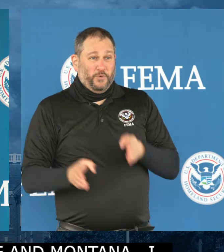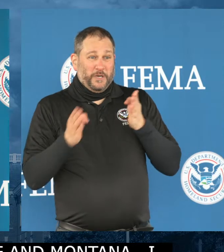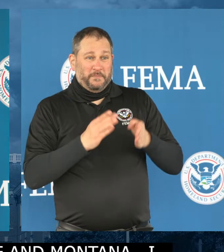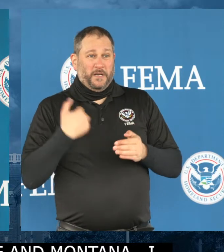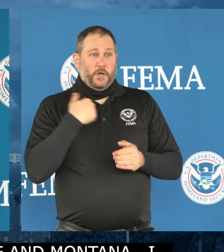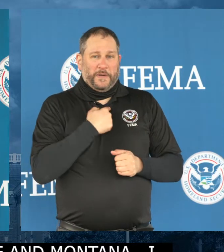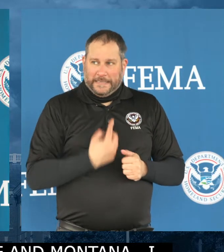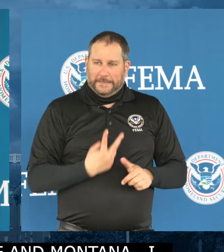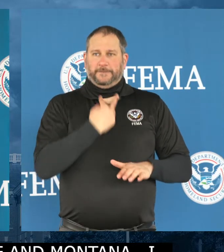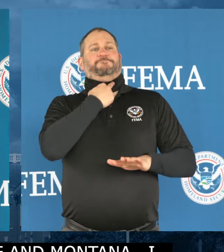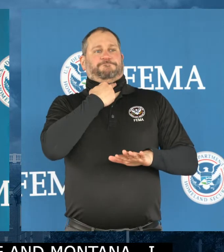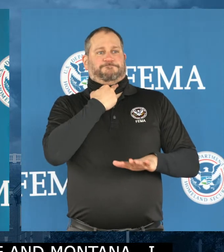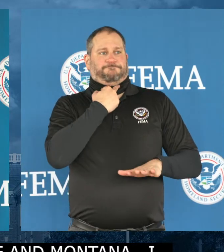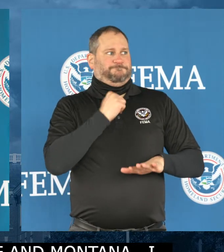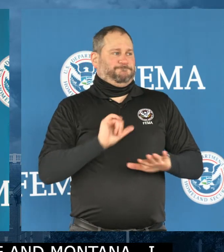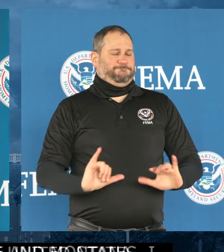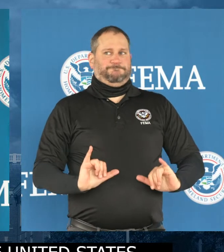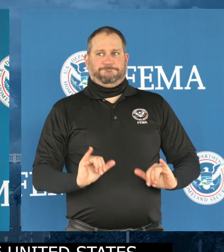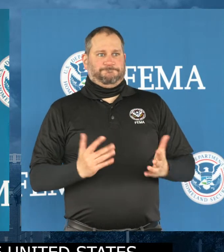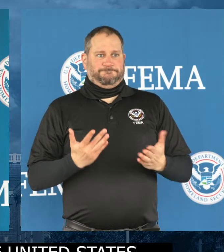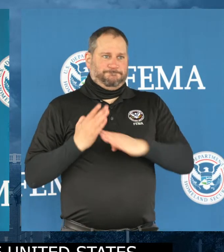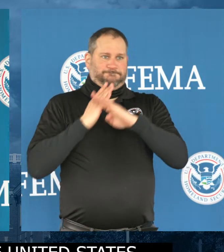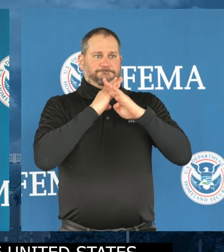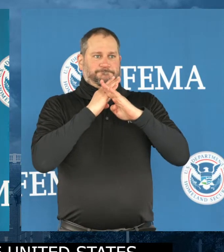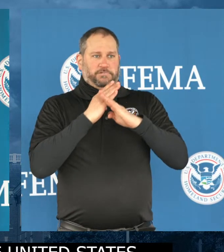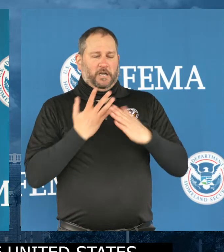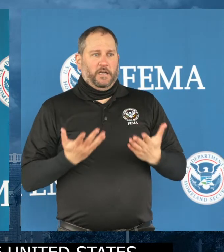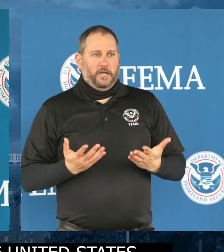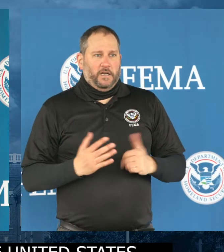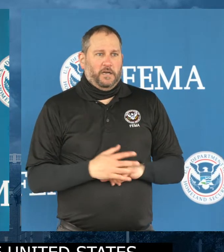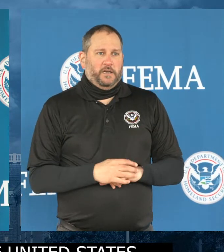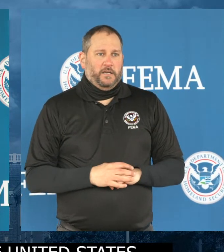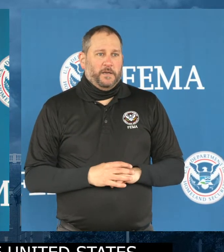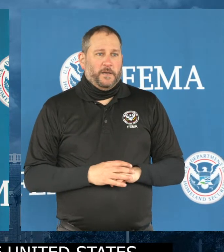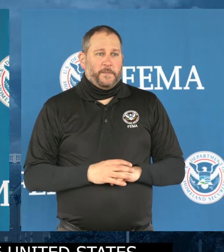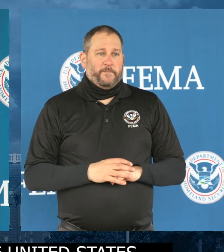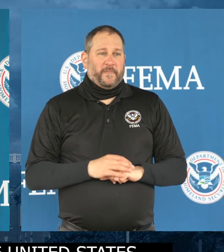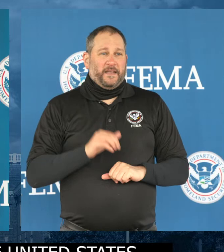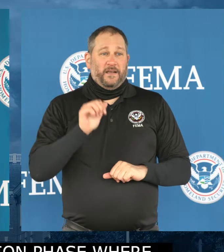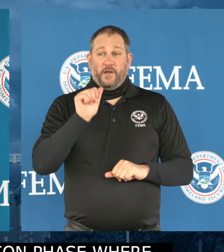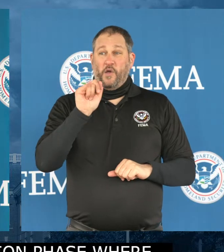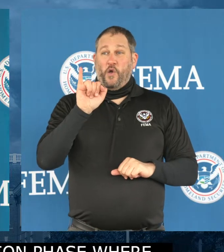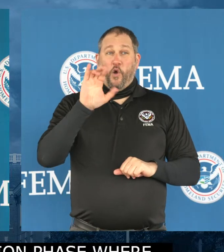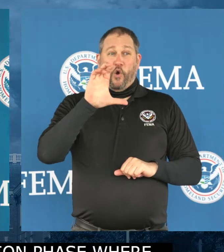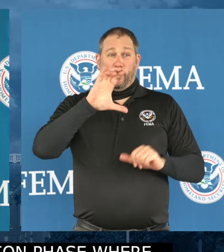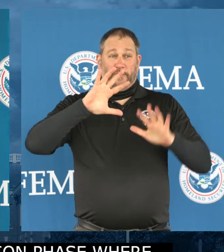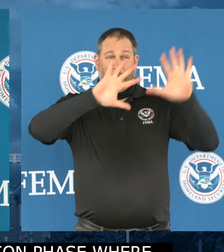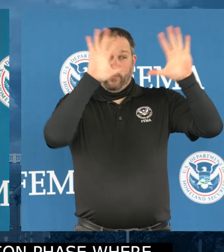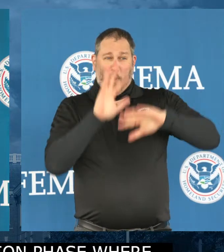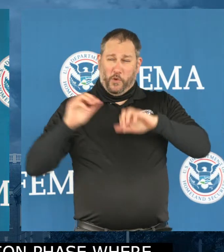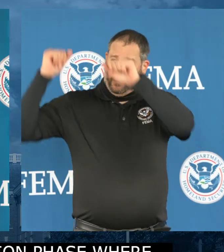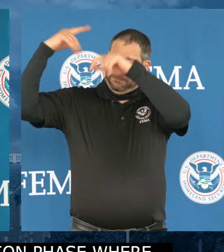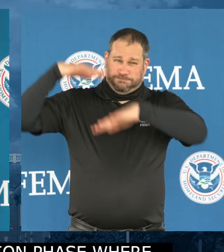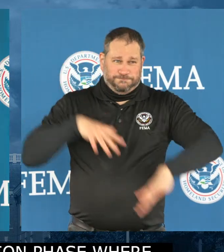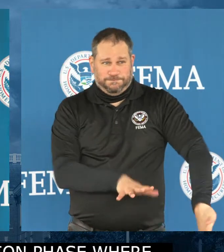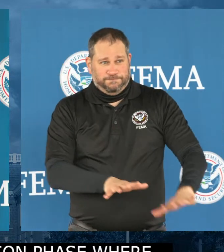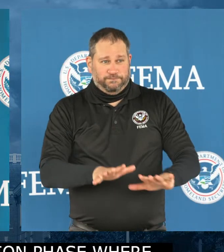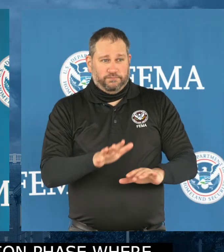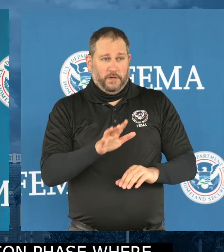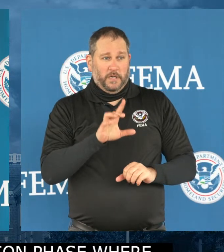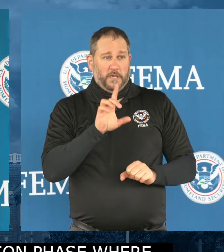stuck, and the Arctic weather blasting down to Dallas,